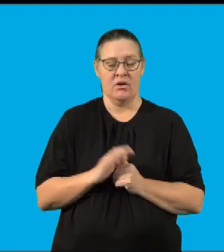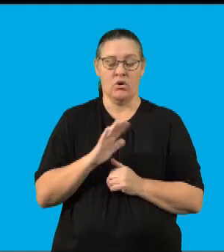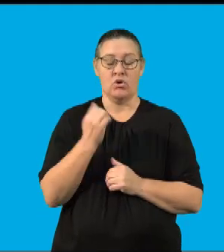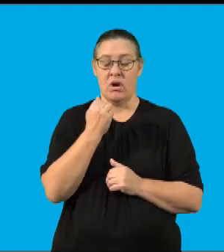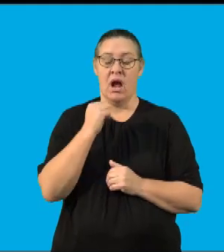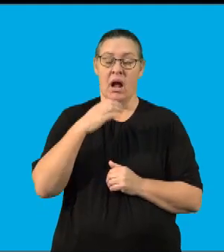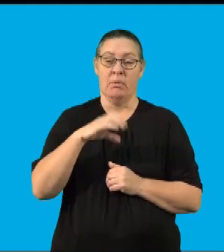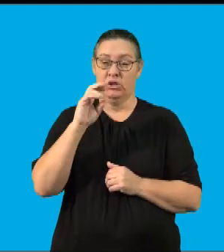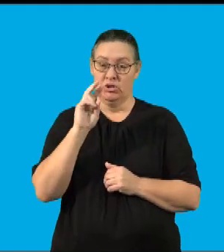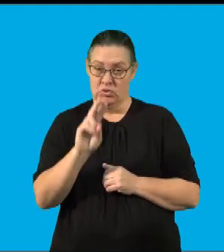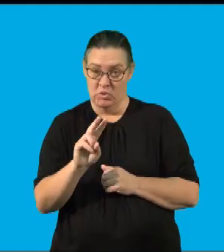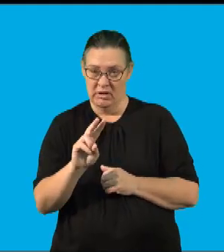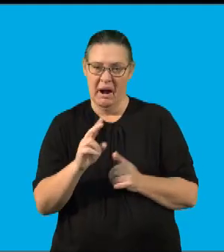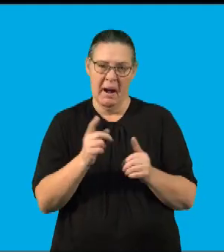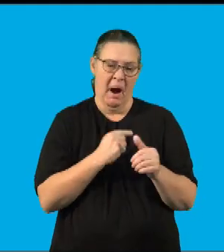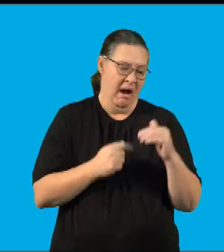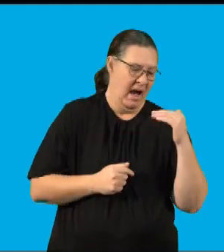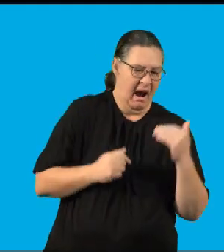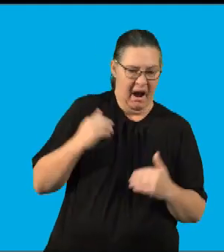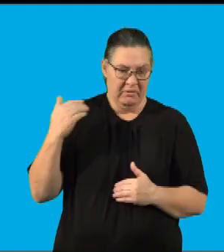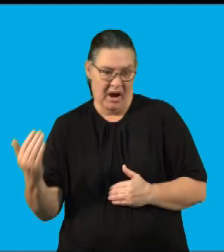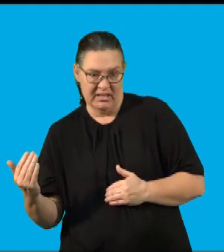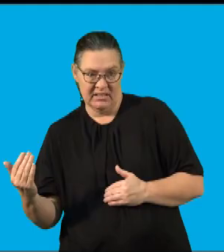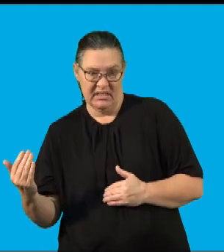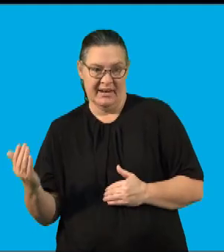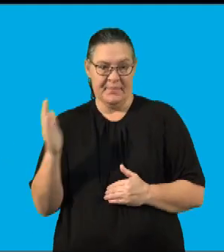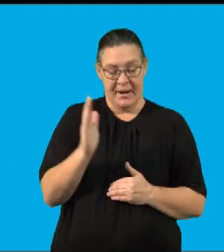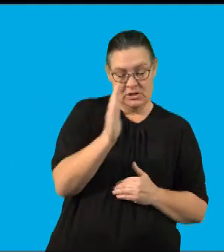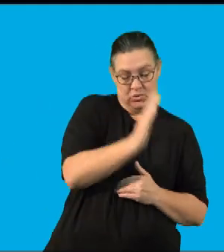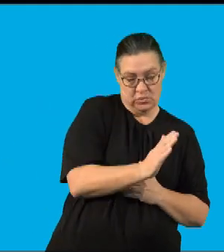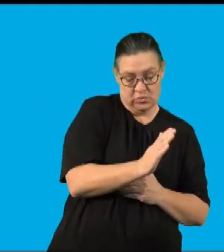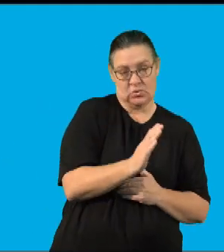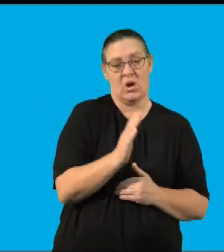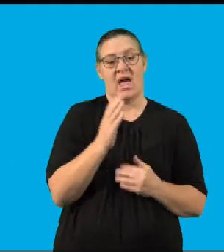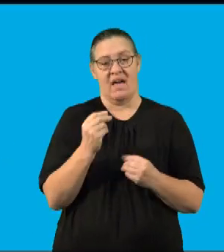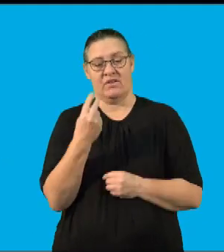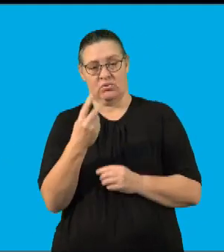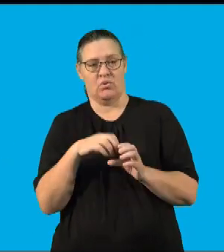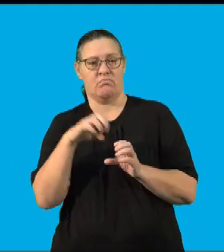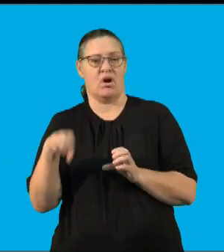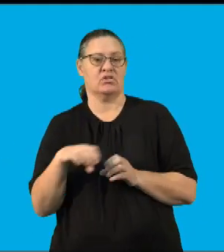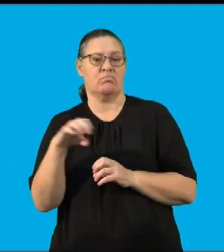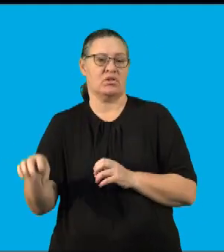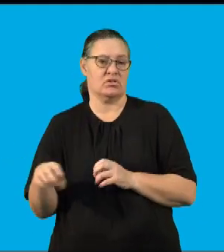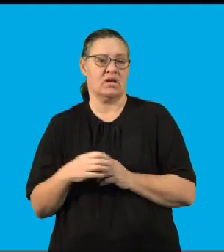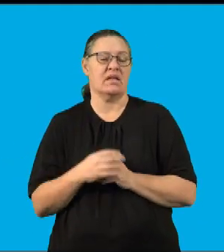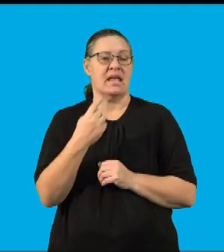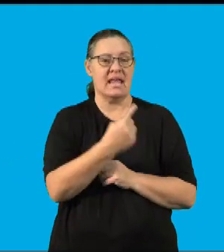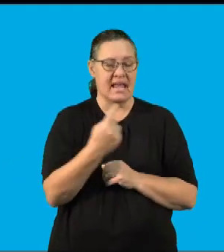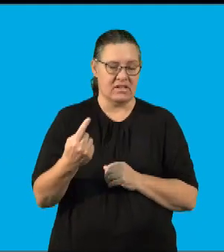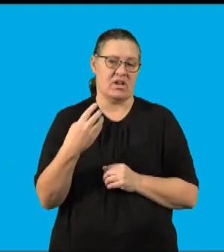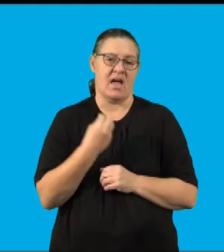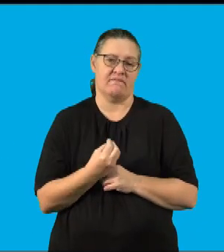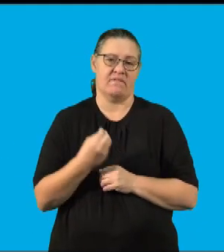rather in this case on carbon number 2, because you're going to start counting from the right hand side. On carbon number 2, we have 2 branches, and those branches, they